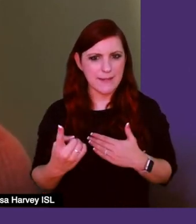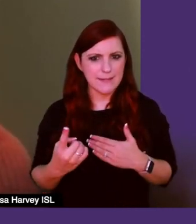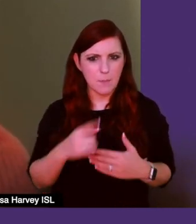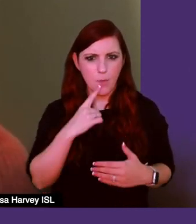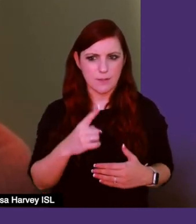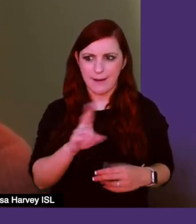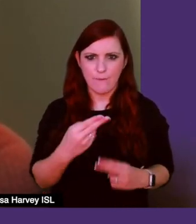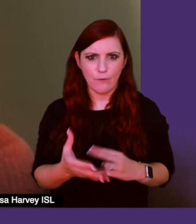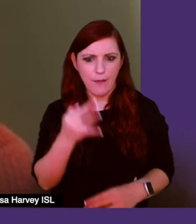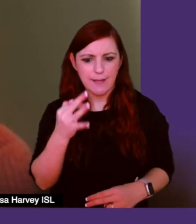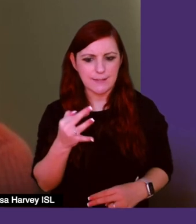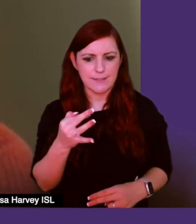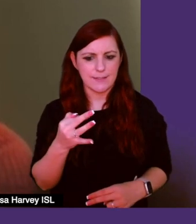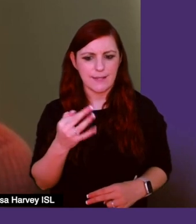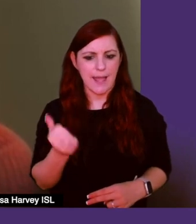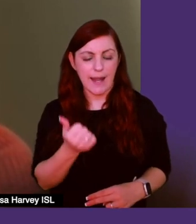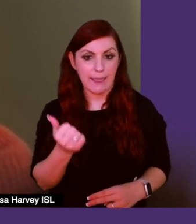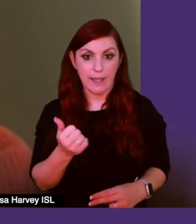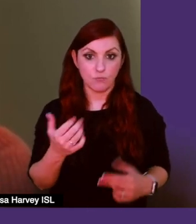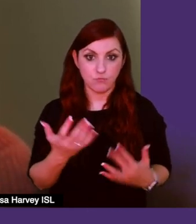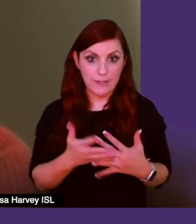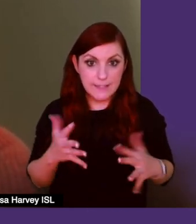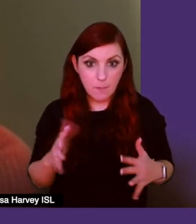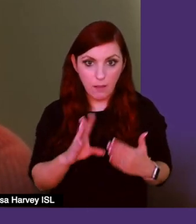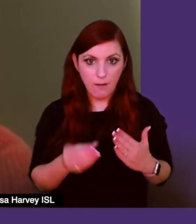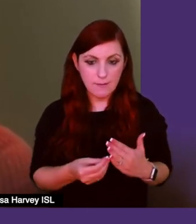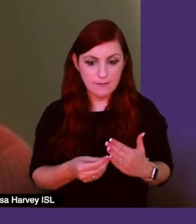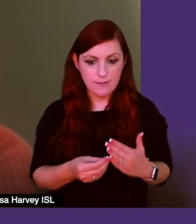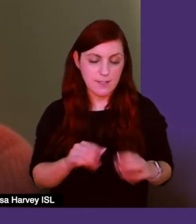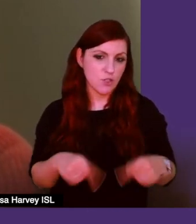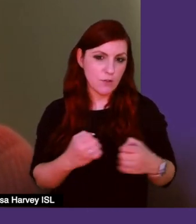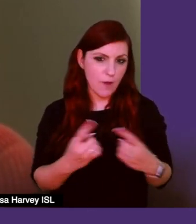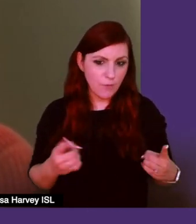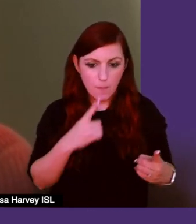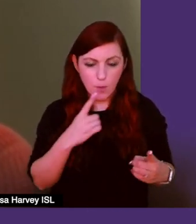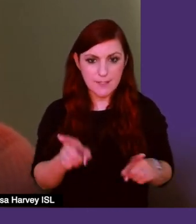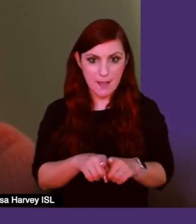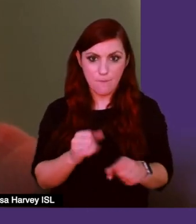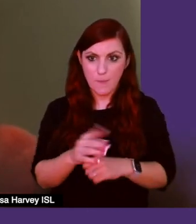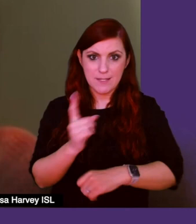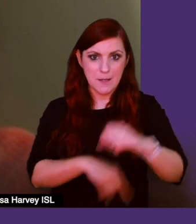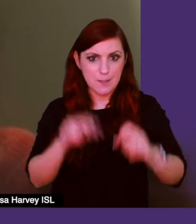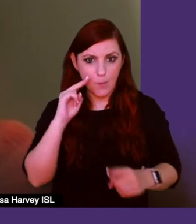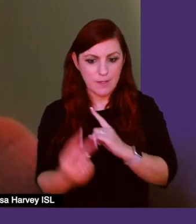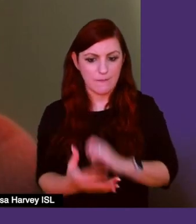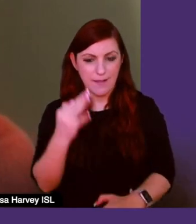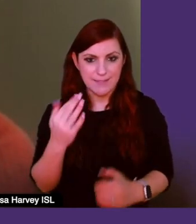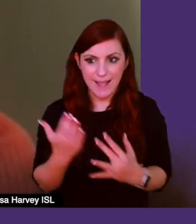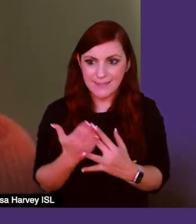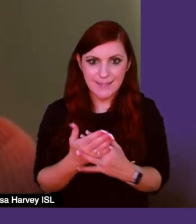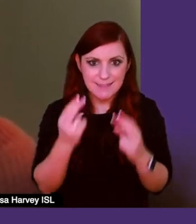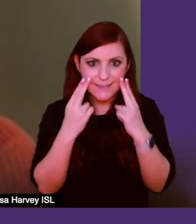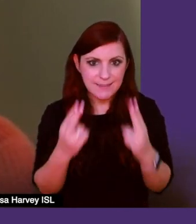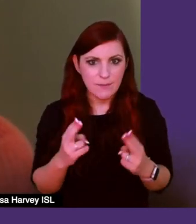life, and I could never find, first and foremost, anything reasonable as a challenge for everyone, but also from a disability perspective, from an